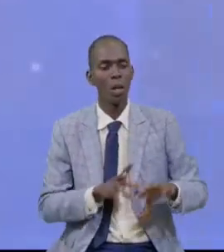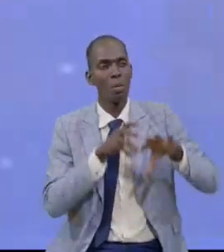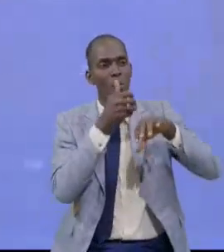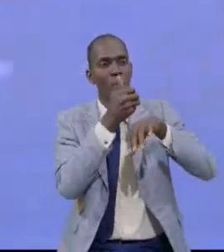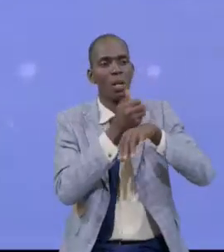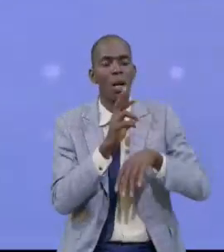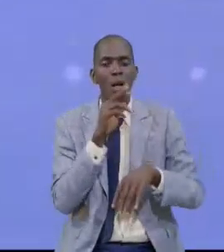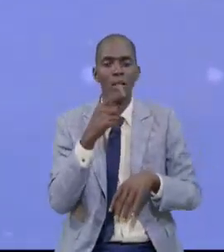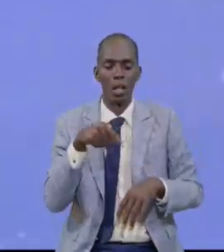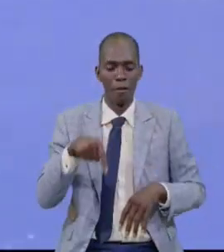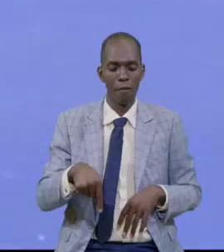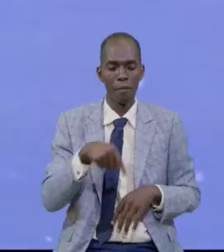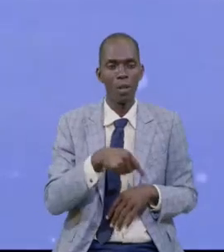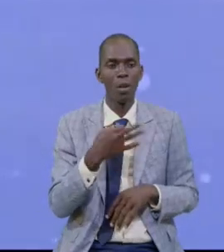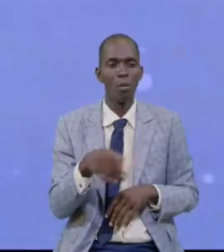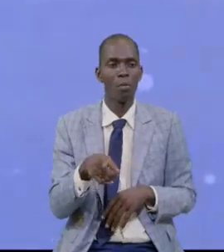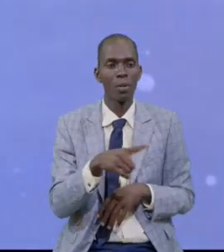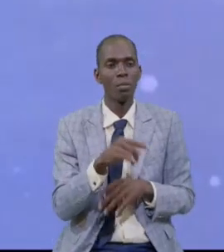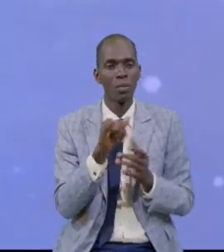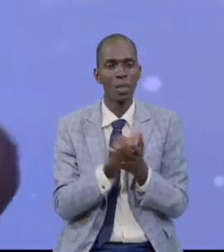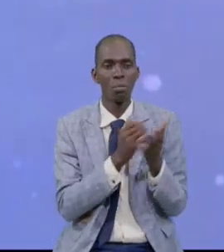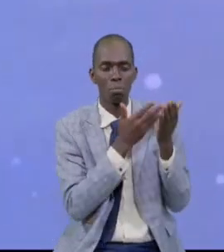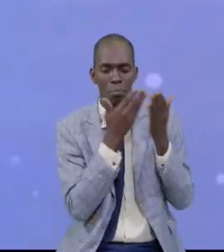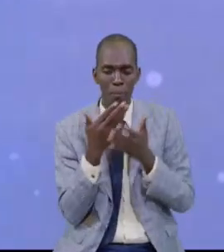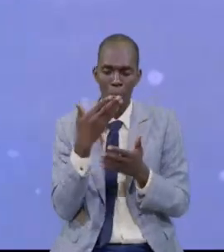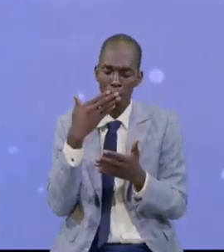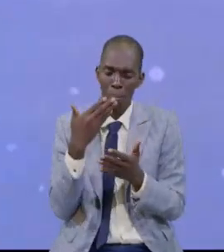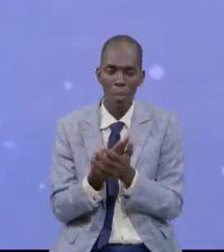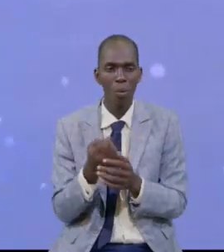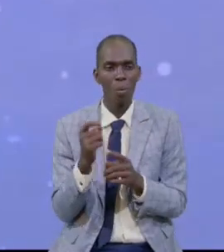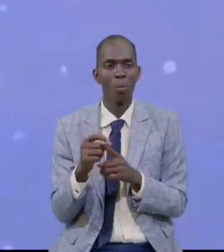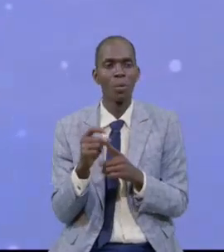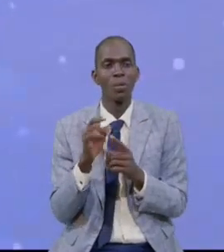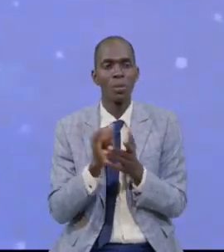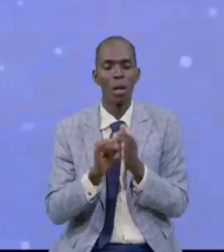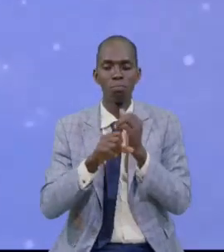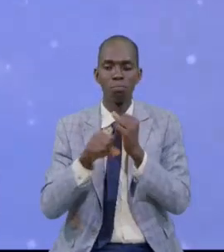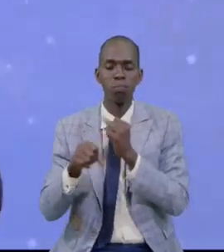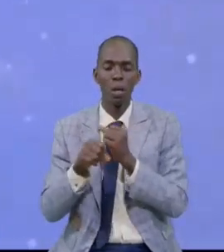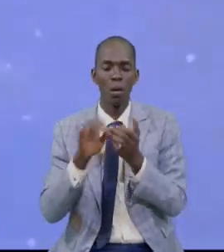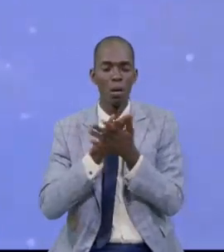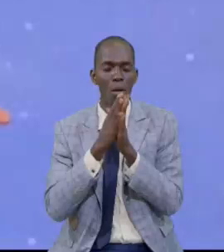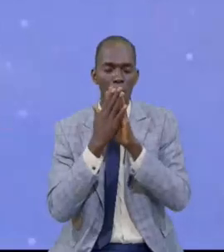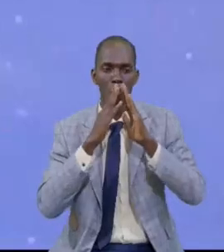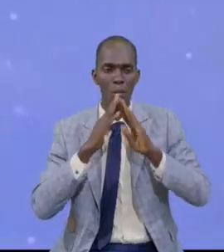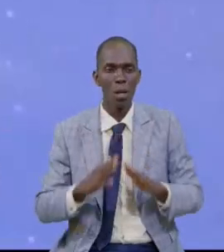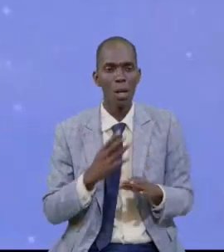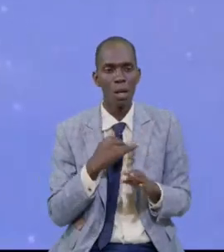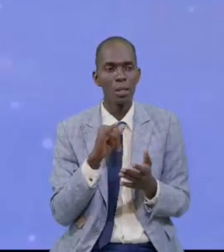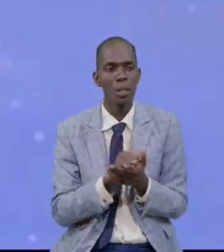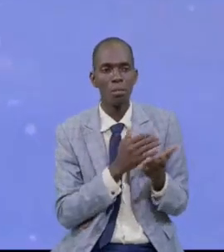him that bringeth good tidings, that publishes peace, and that bringeth good tidings